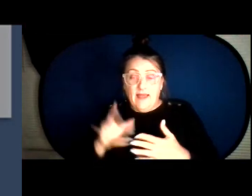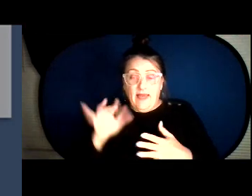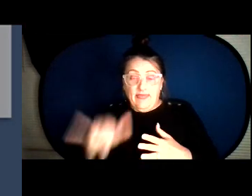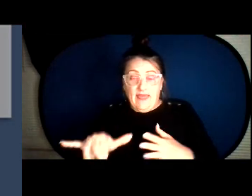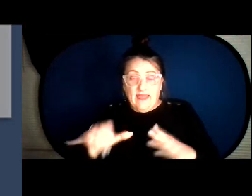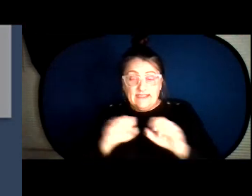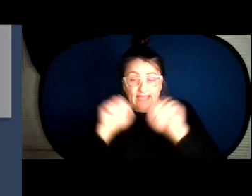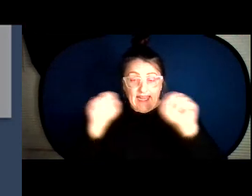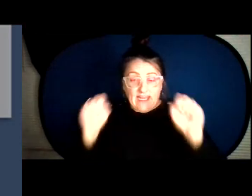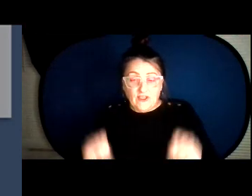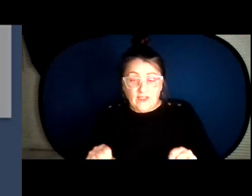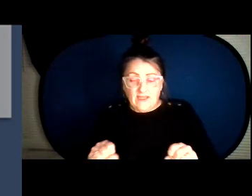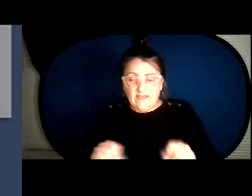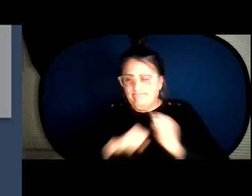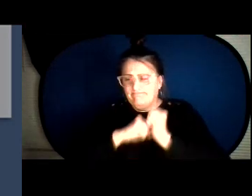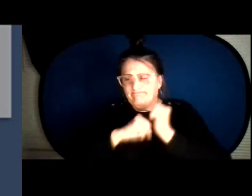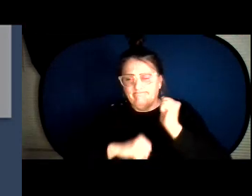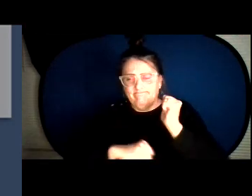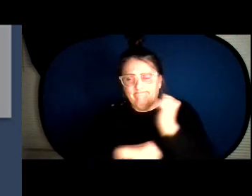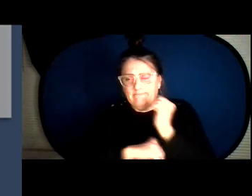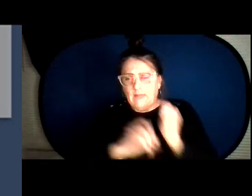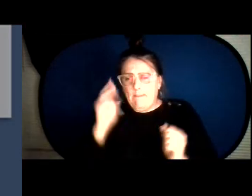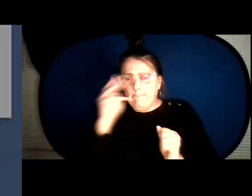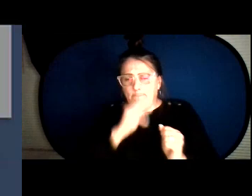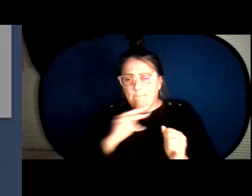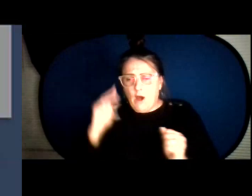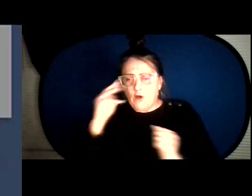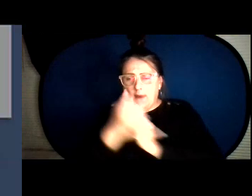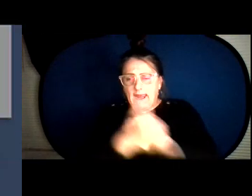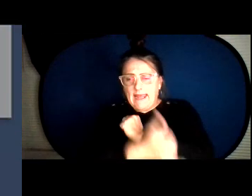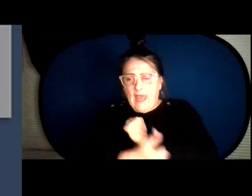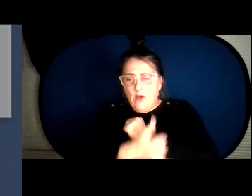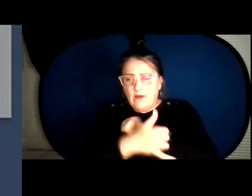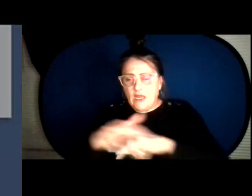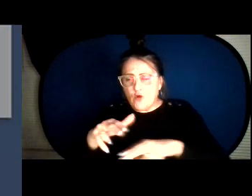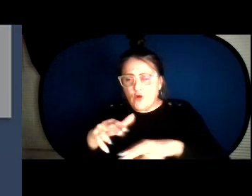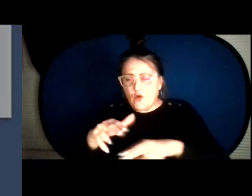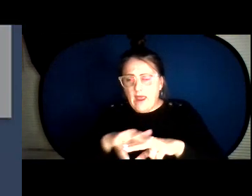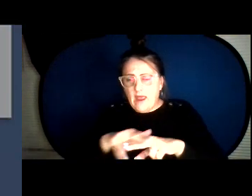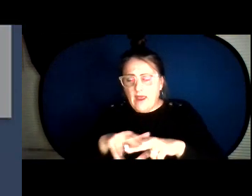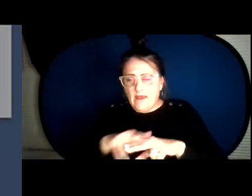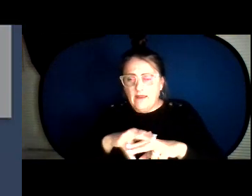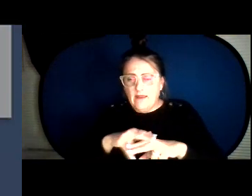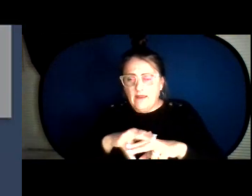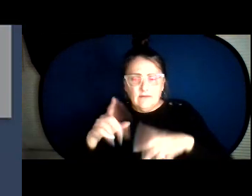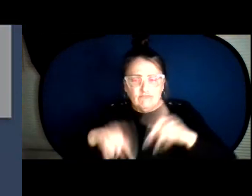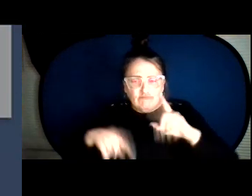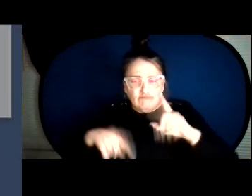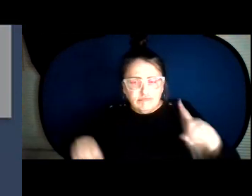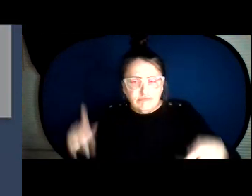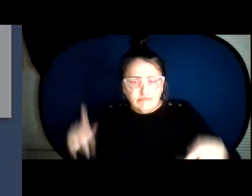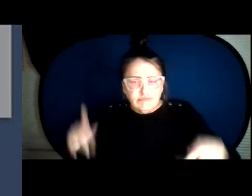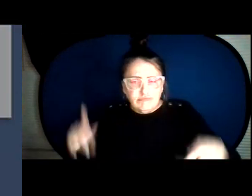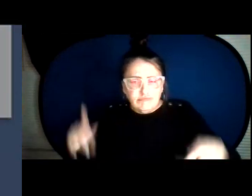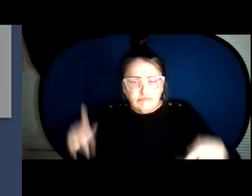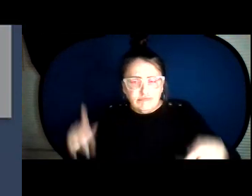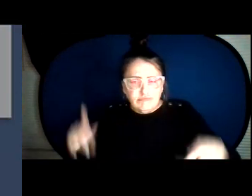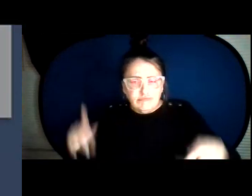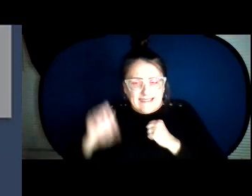is a cornerstone of the Monterey County Rail Extension Project, a multi-phase initiative to extend passenger